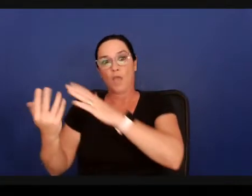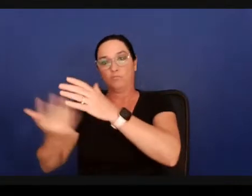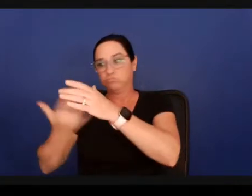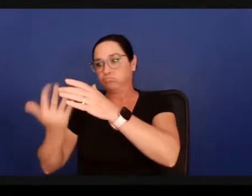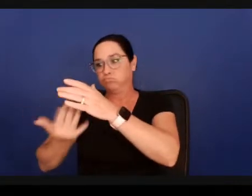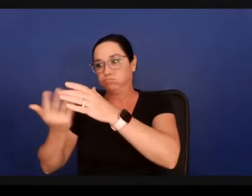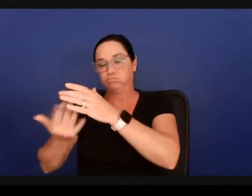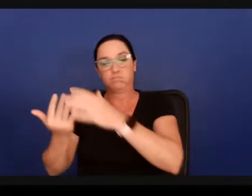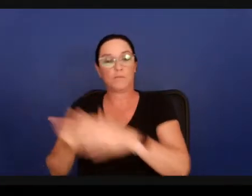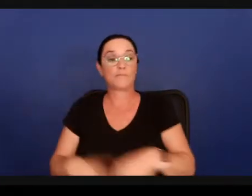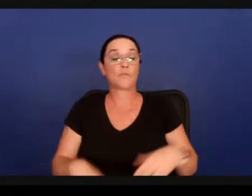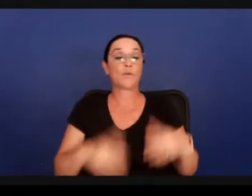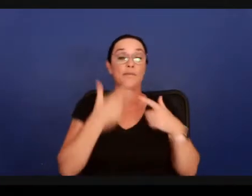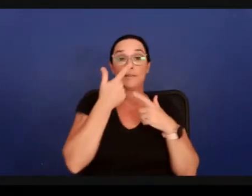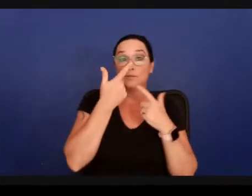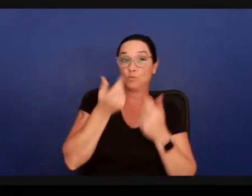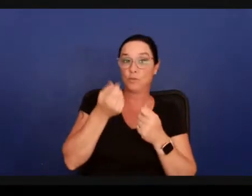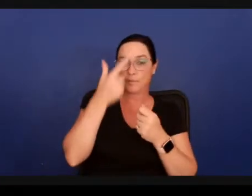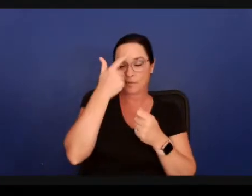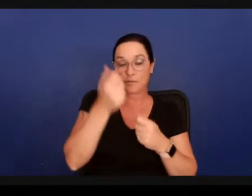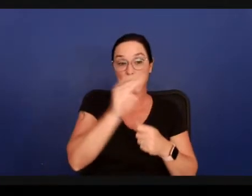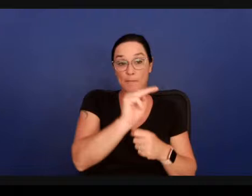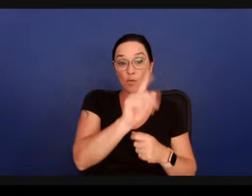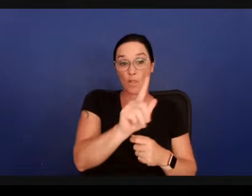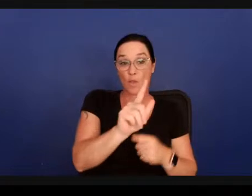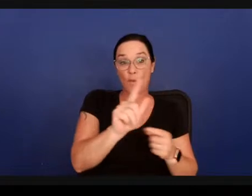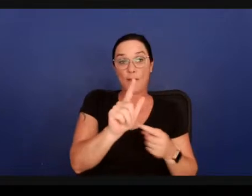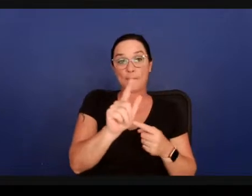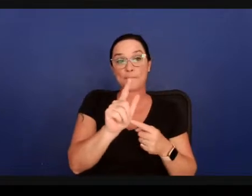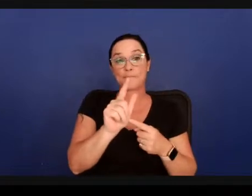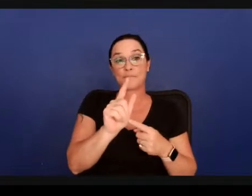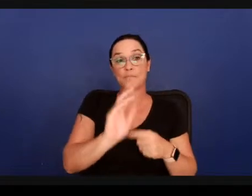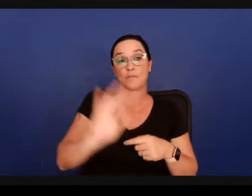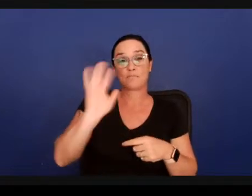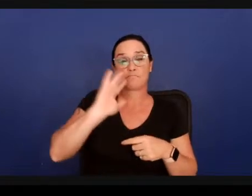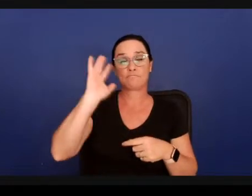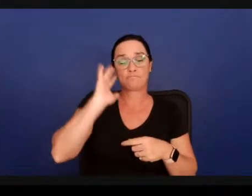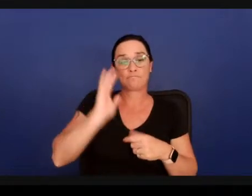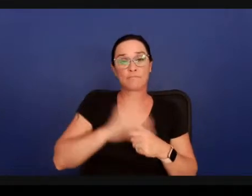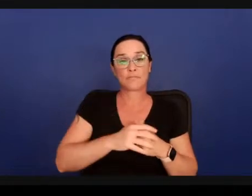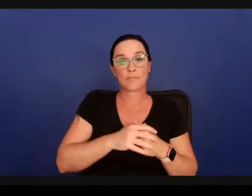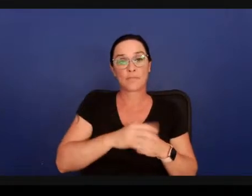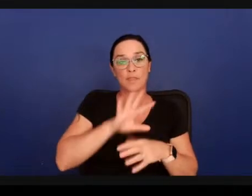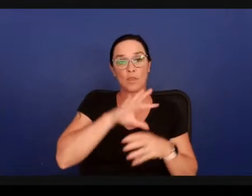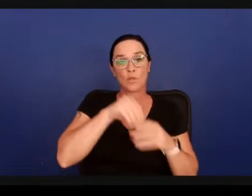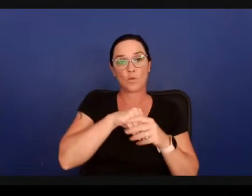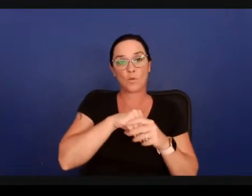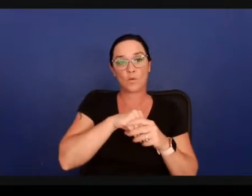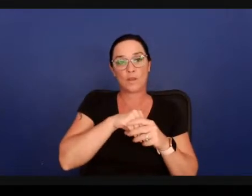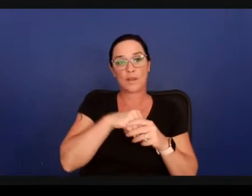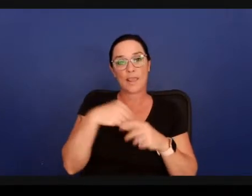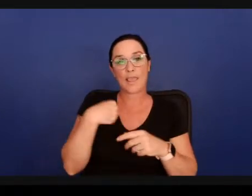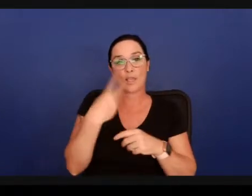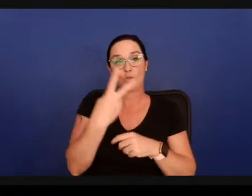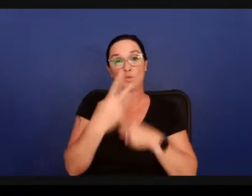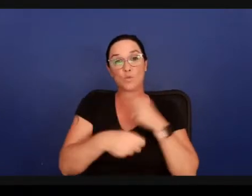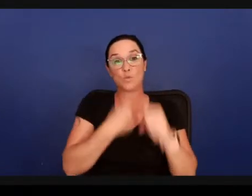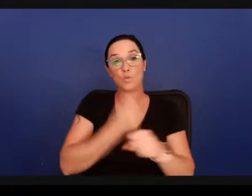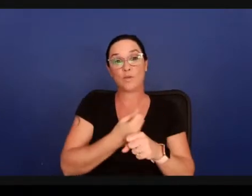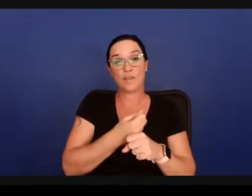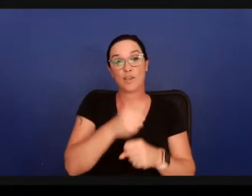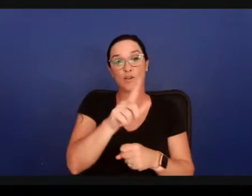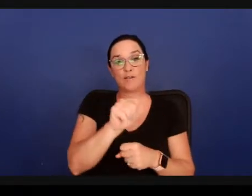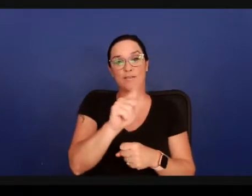because Mauna Loa's glory days, which did include at one point a 2-year lava lake, if I recall